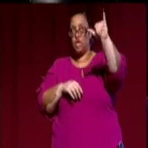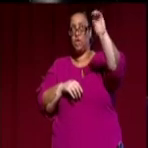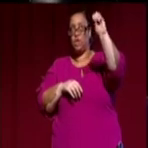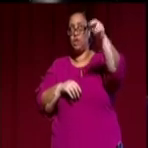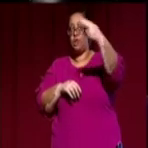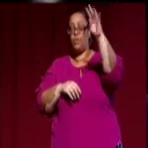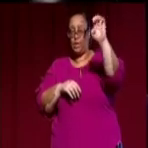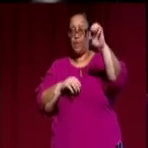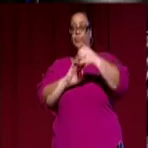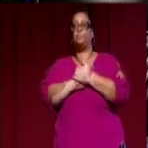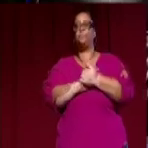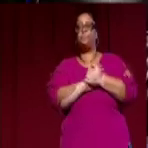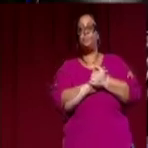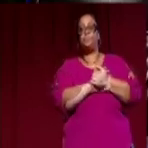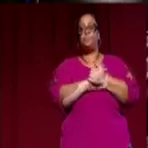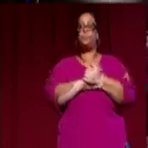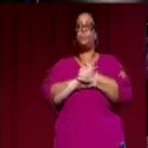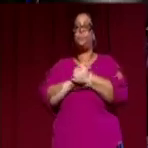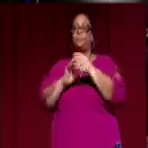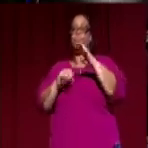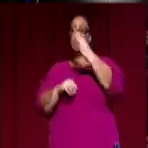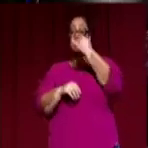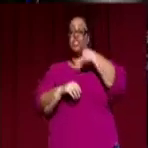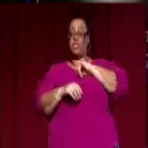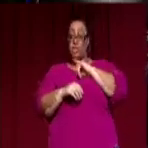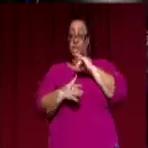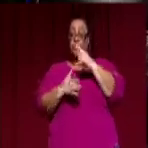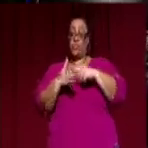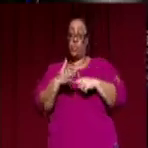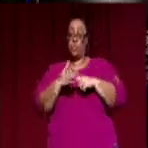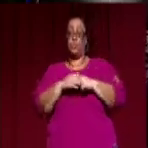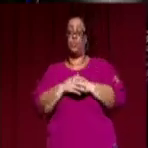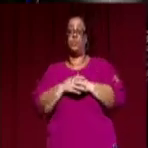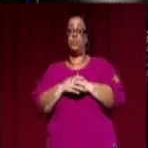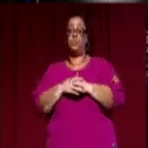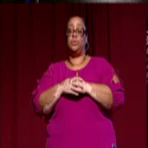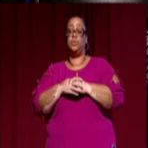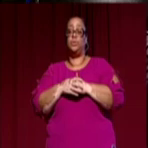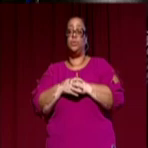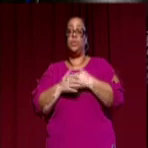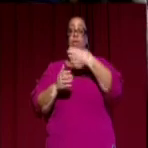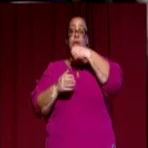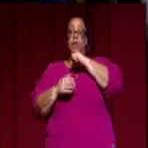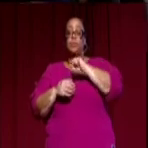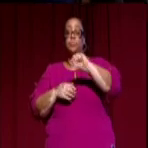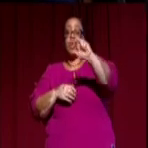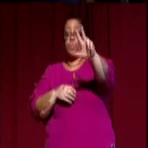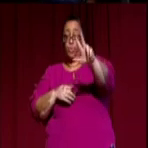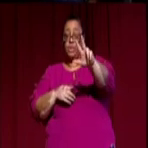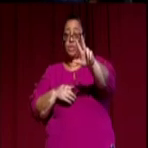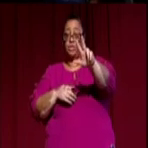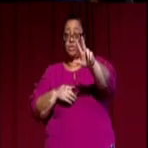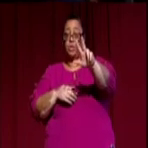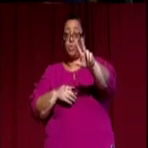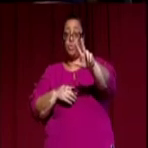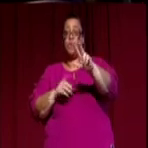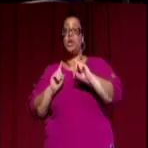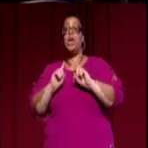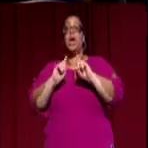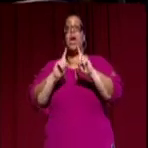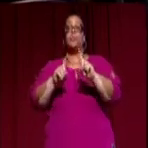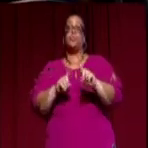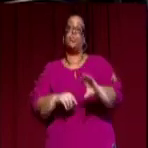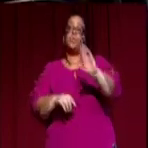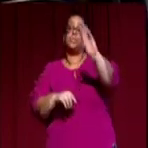Seat. Oh, fantastic. Yeah. And Janice, what about you? I was about 3 years old. I was attending Central